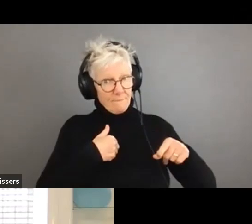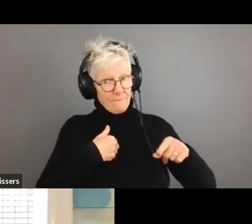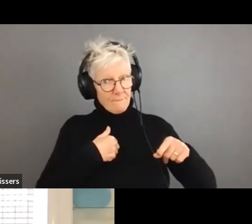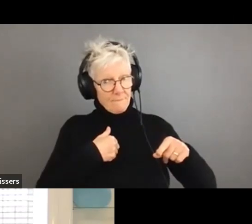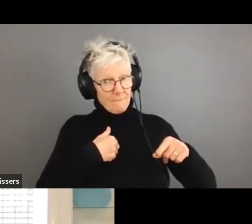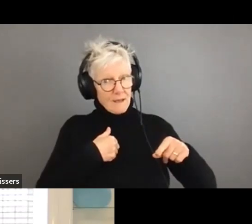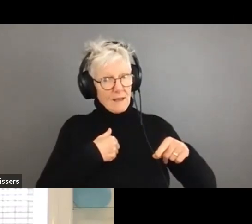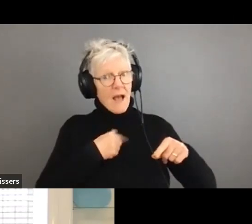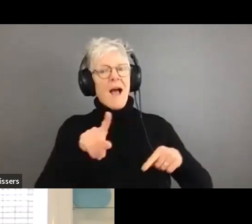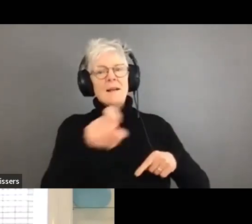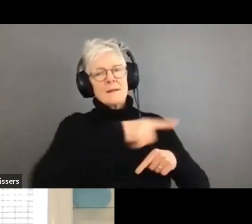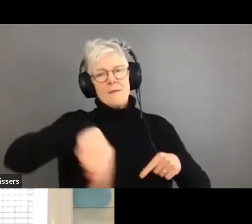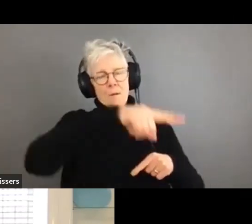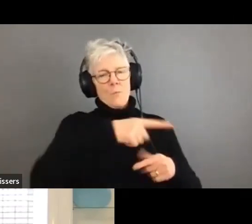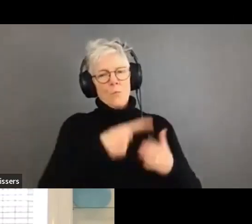Ask them.